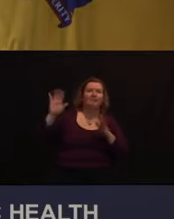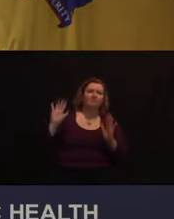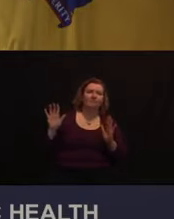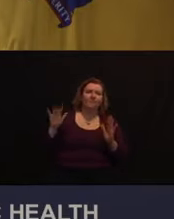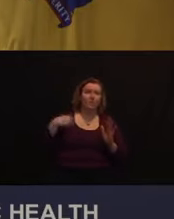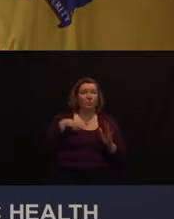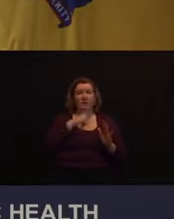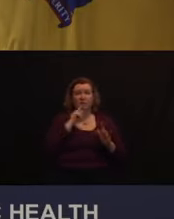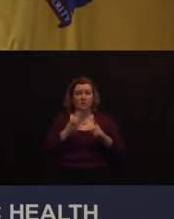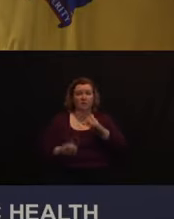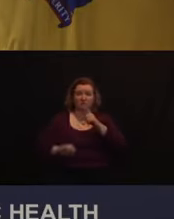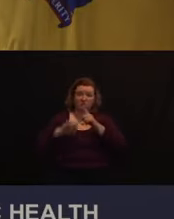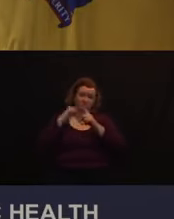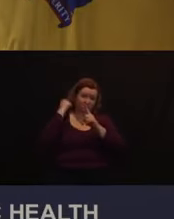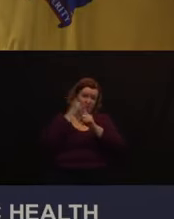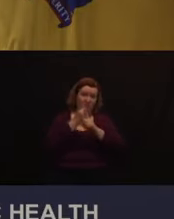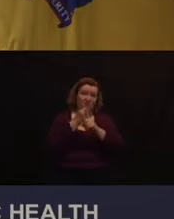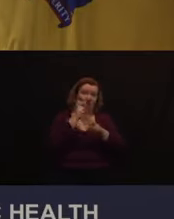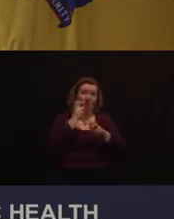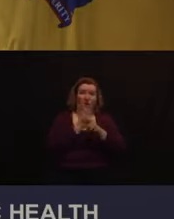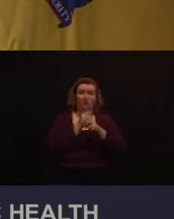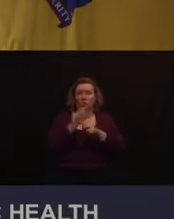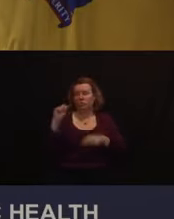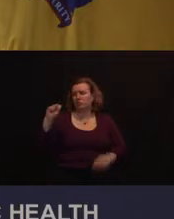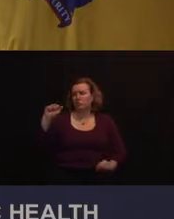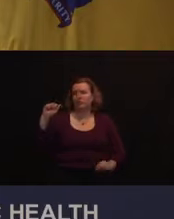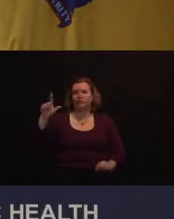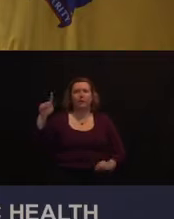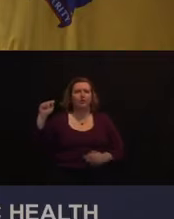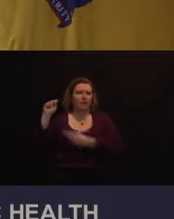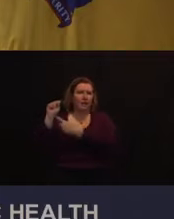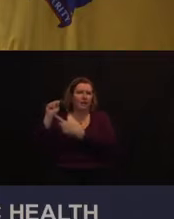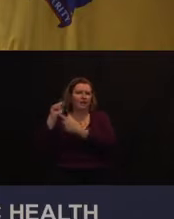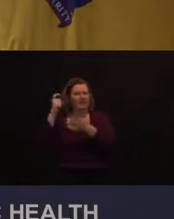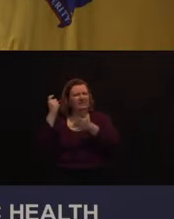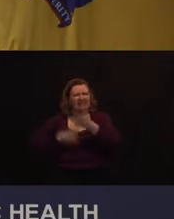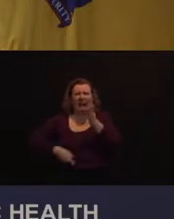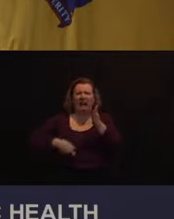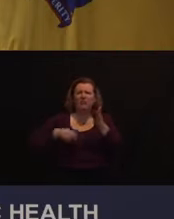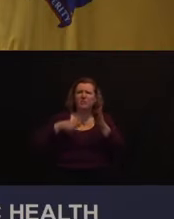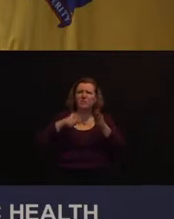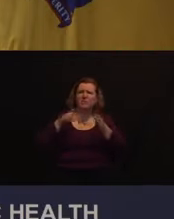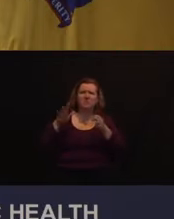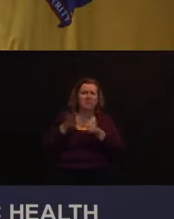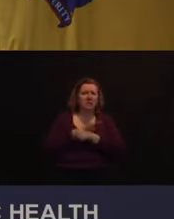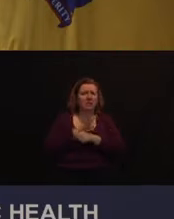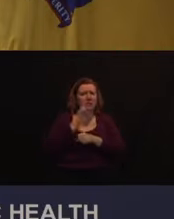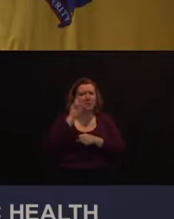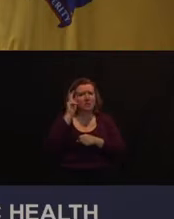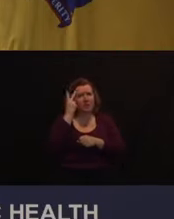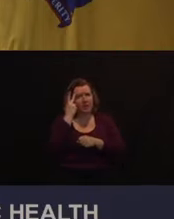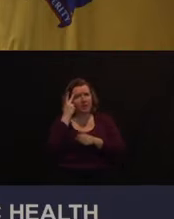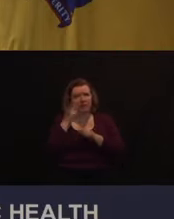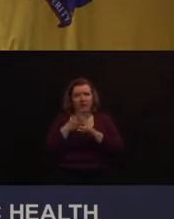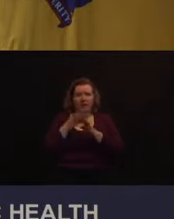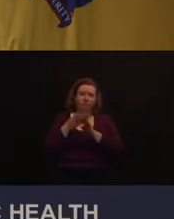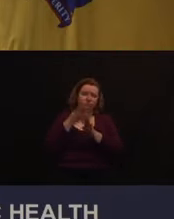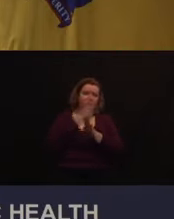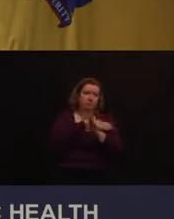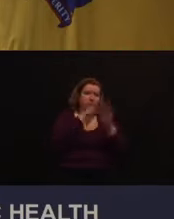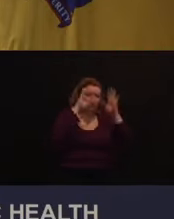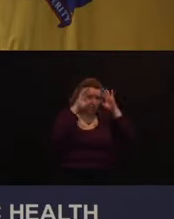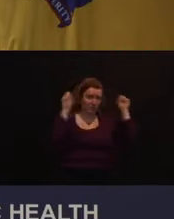cap. I think it was completely political by the last federal administration. I'm very happy